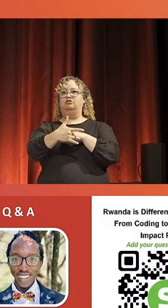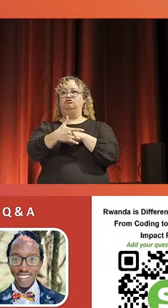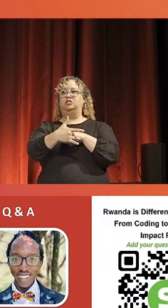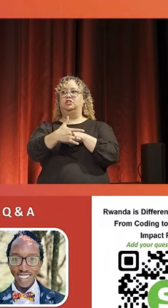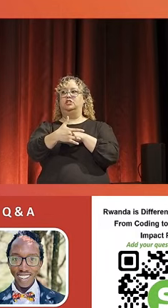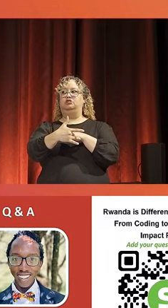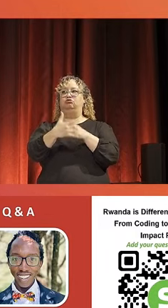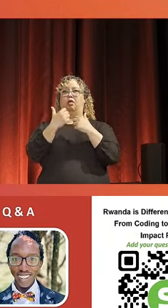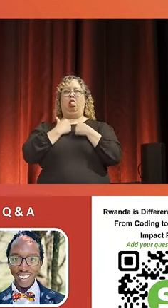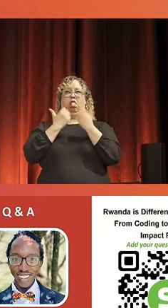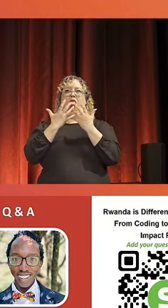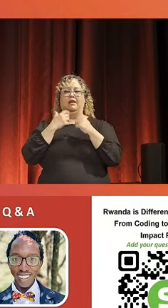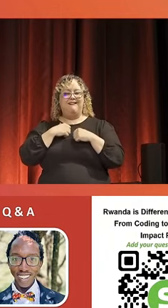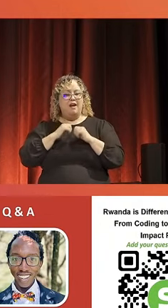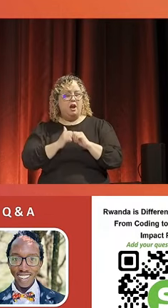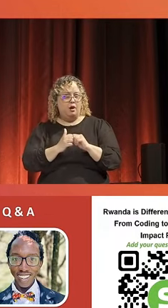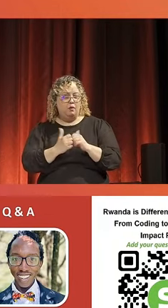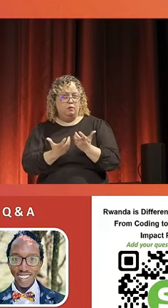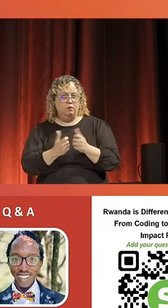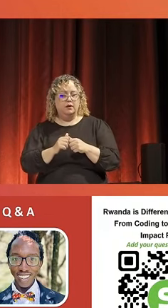I think that